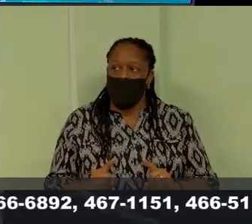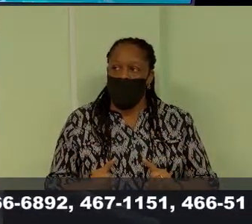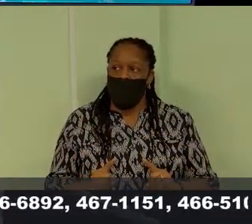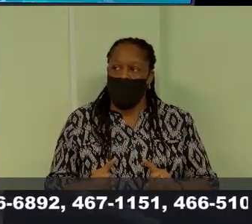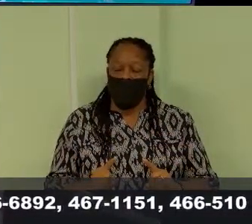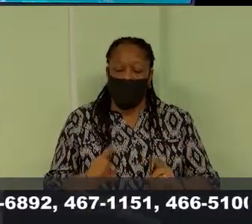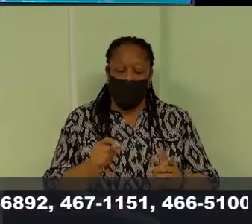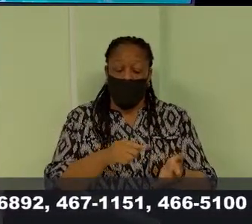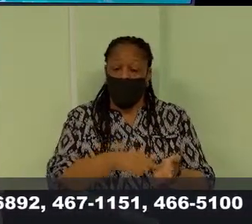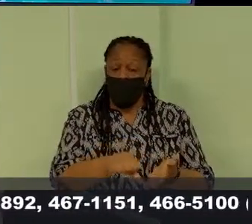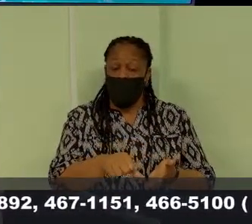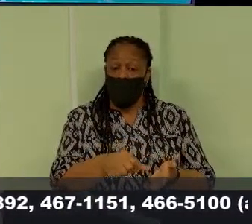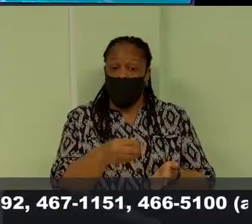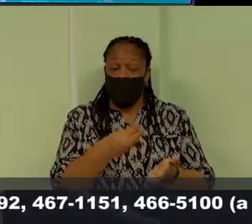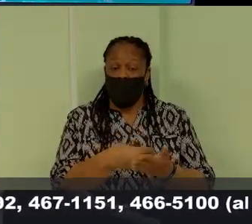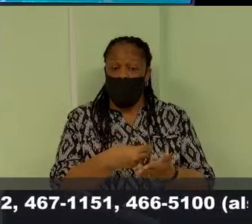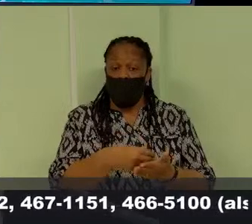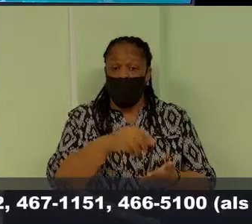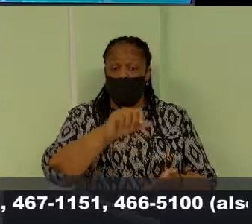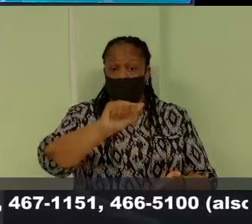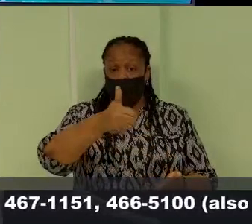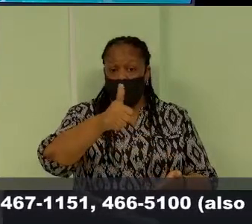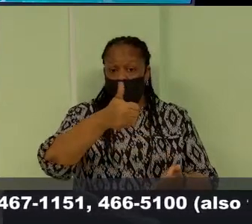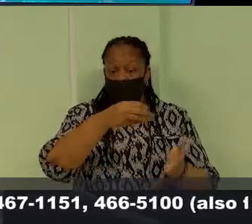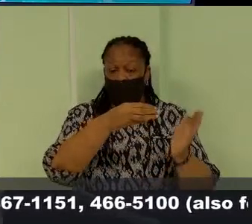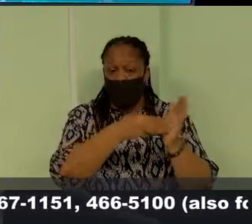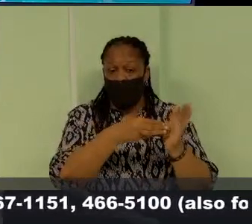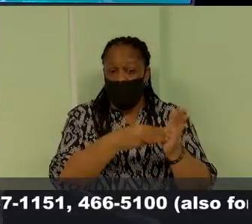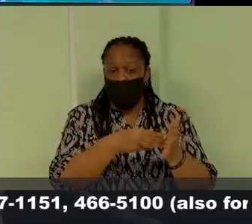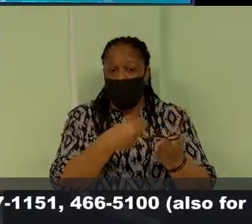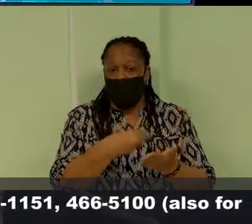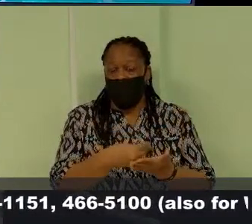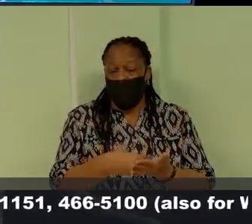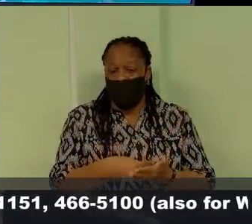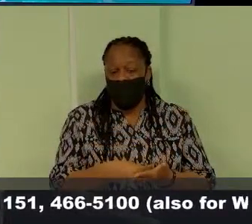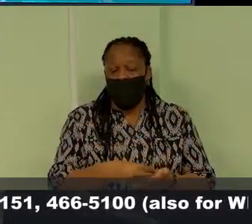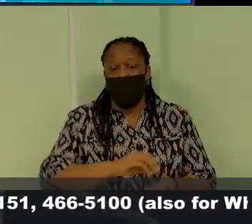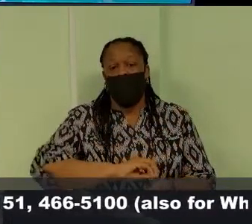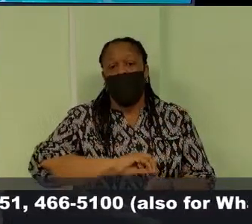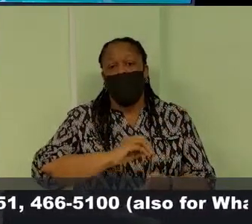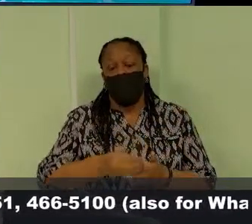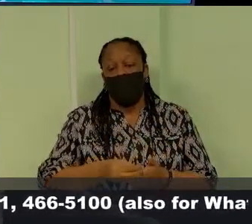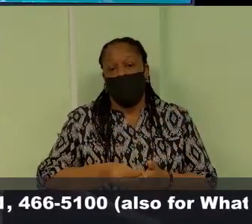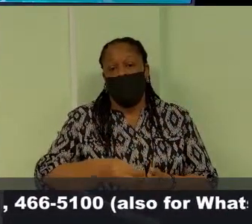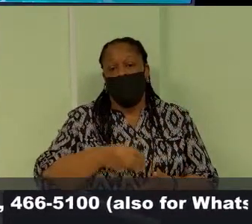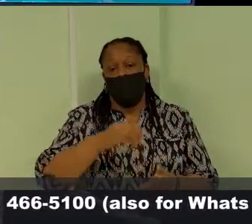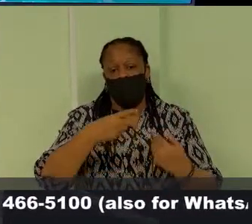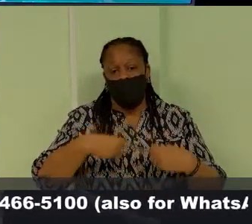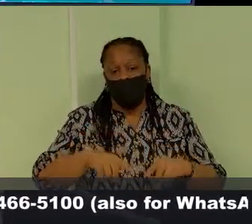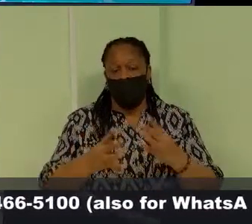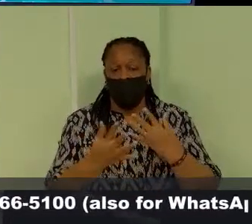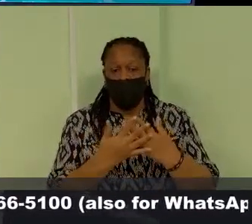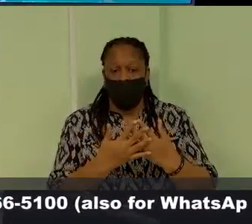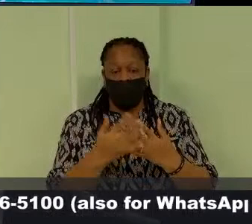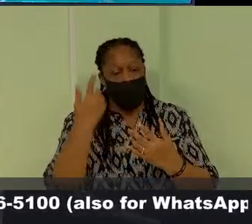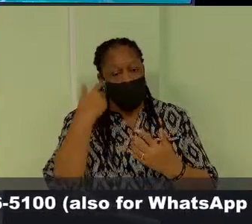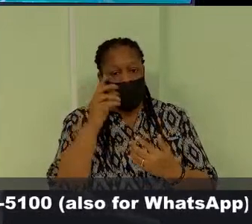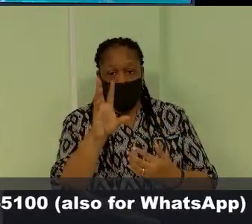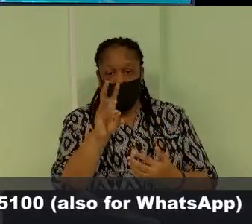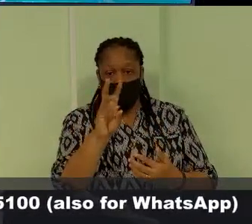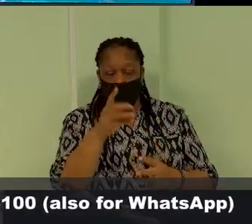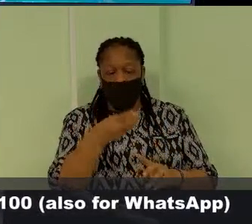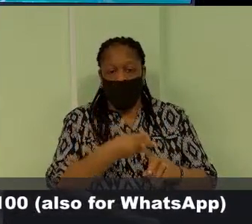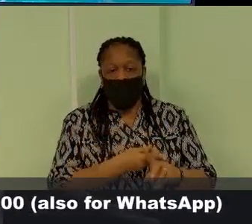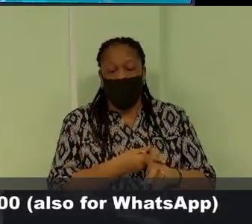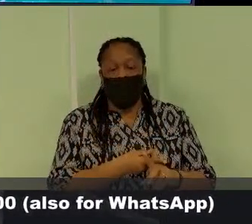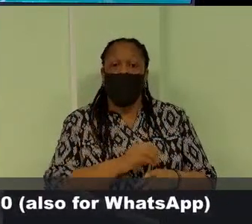to a fine not exceeding $10,000 or to imprisonment to a term not exceeding 6 months, or to